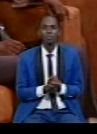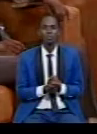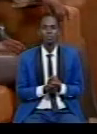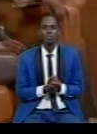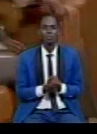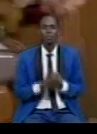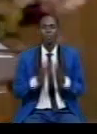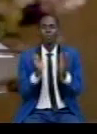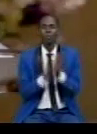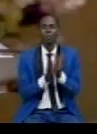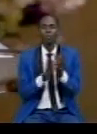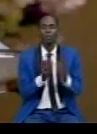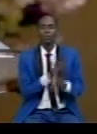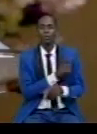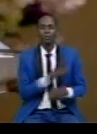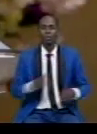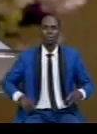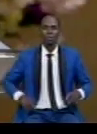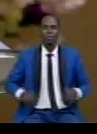Praise the Lord.